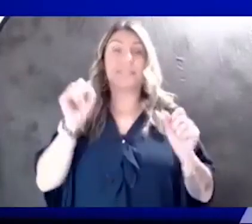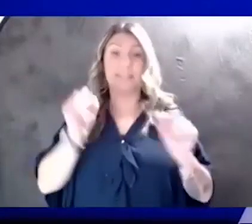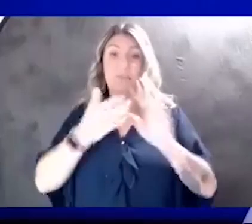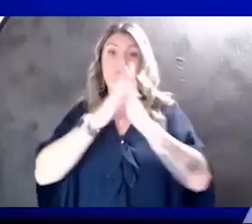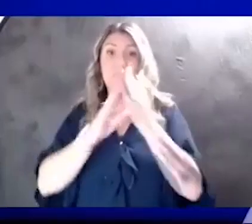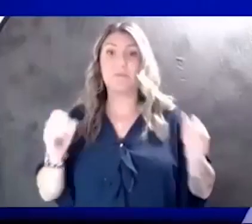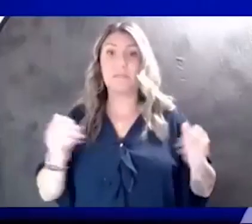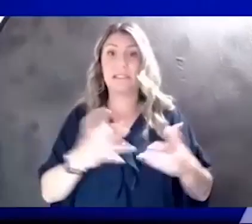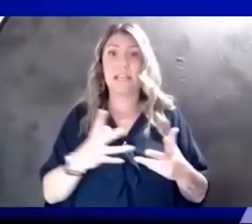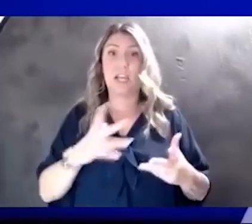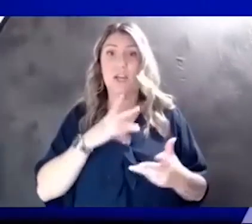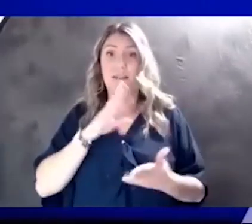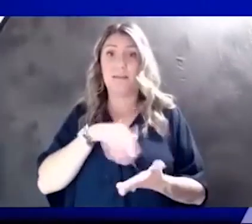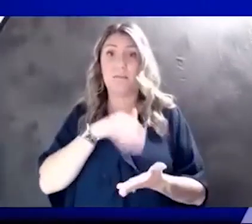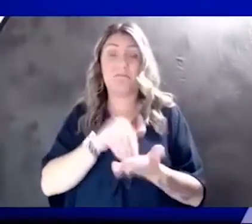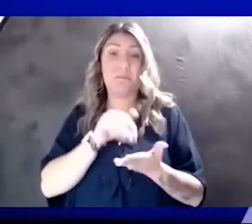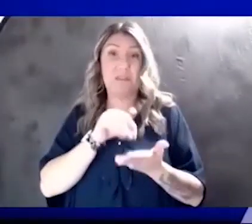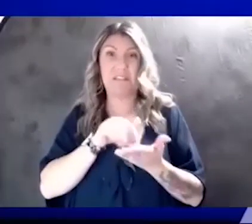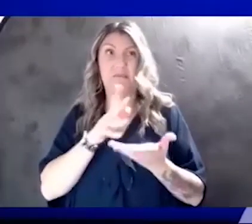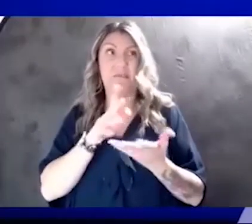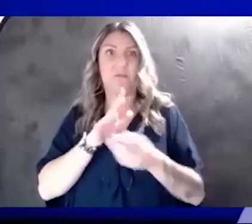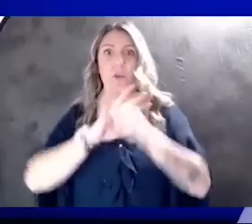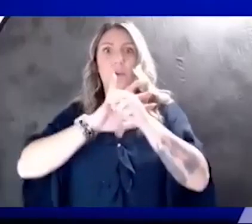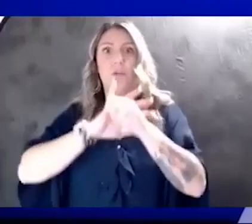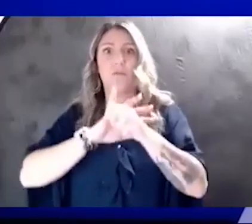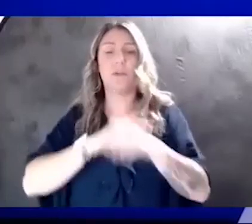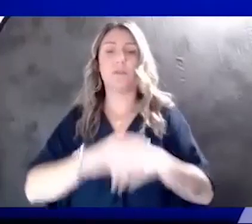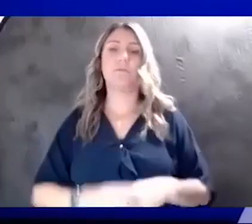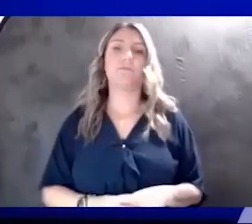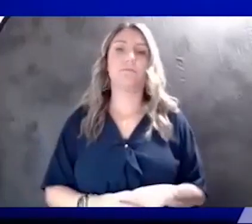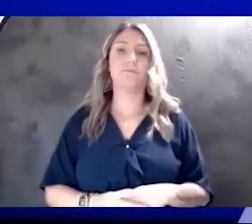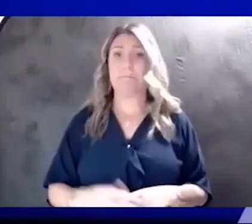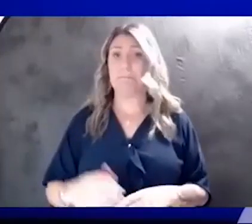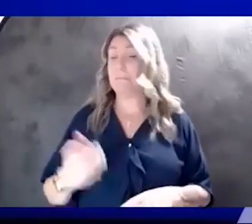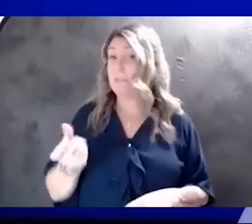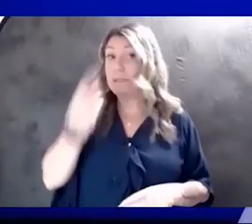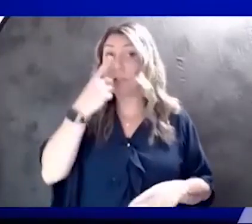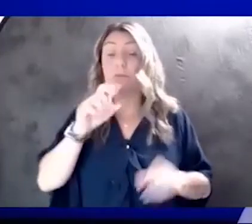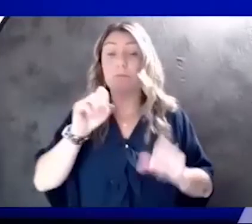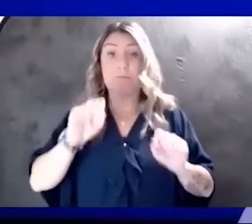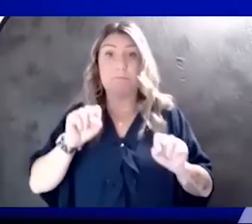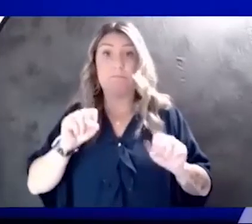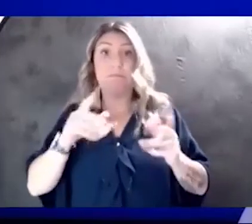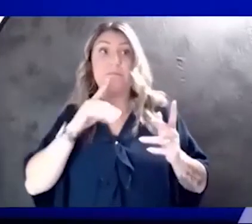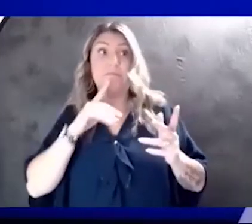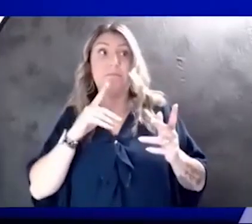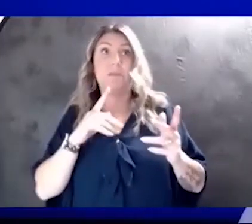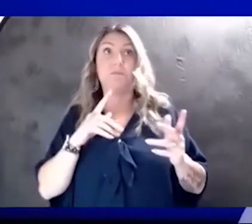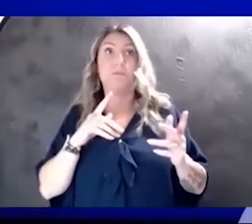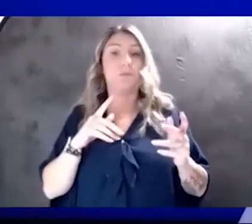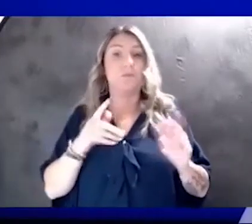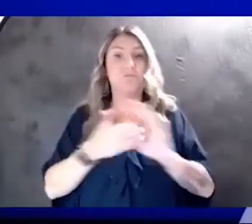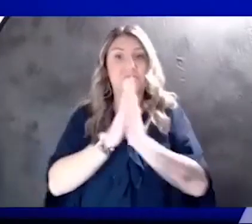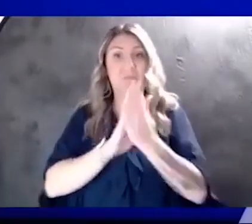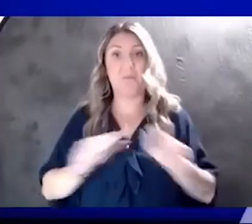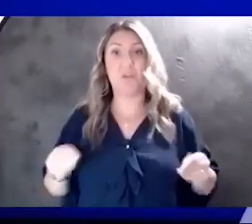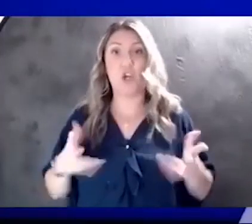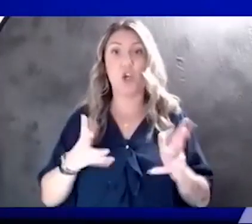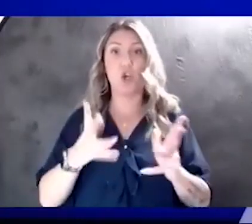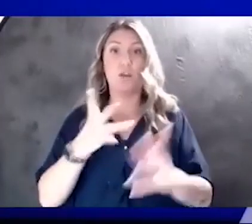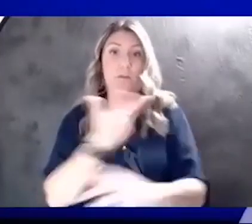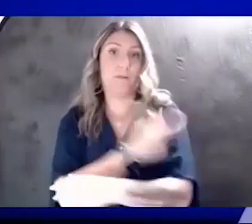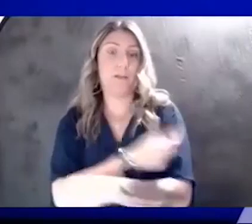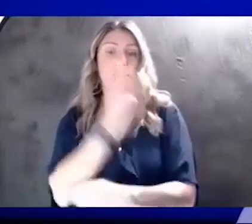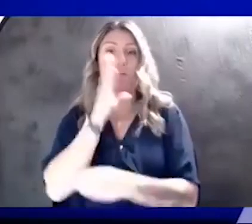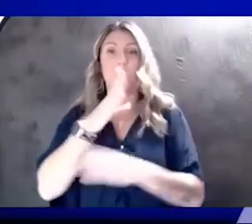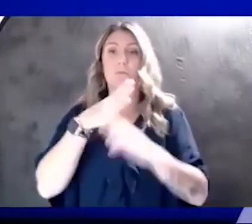amid COVID. So it's completely understandable to be nervous about that. You know, the vaccination is going to protect you and your baby a